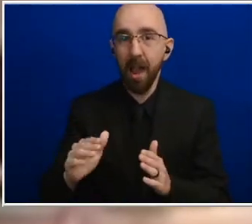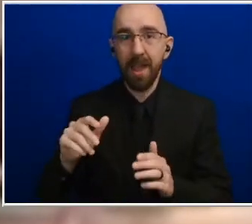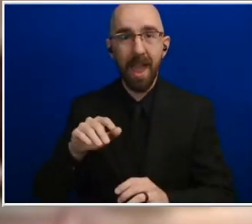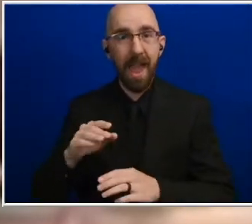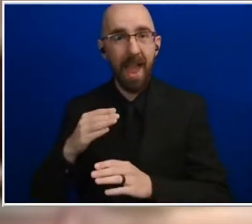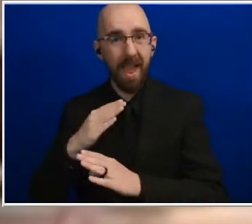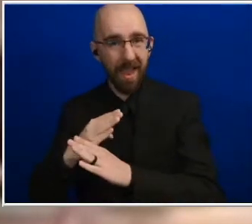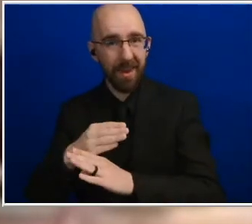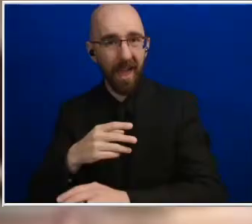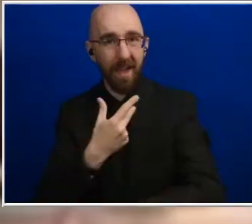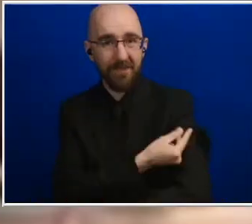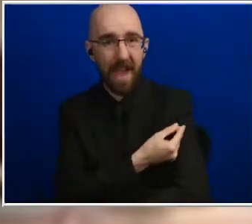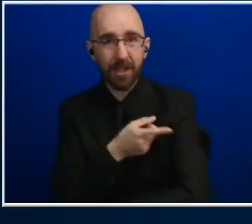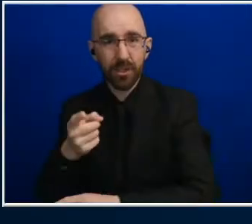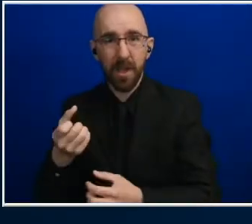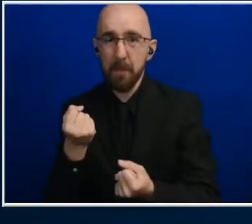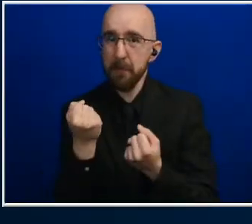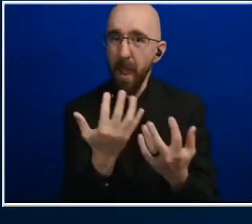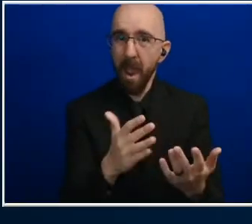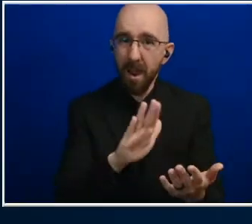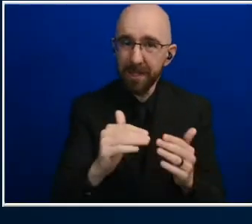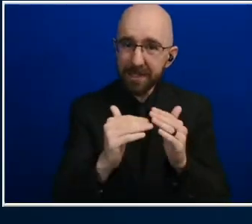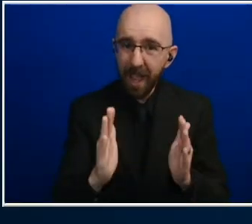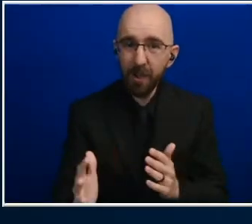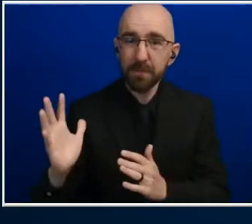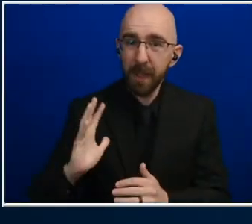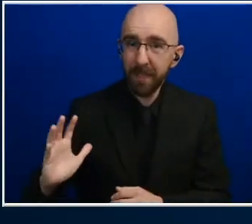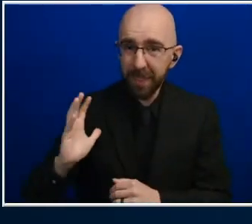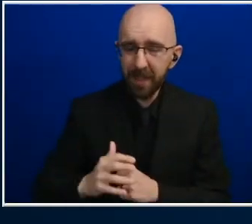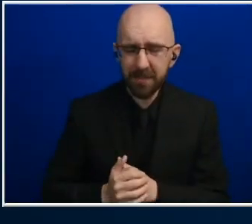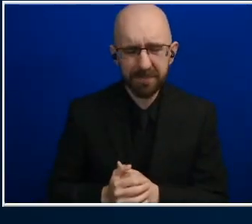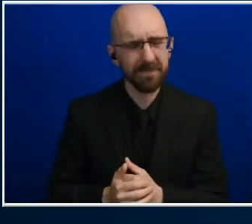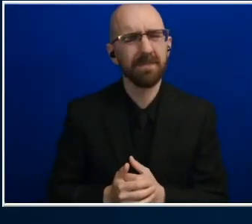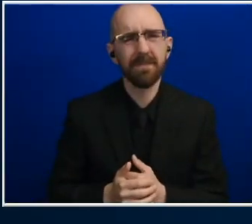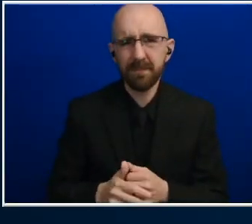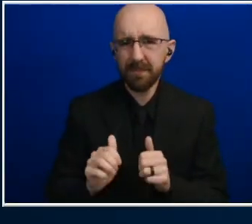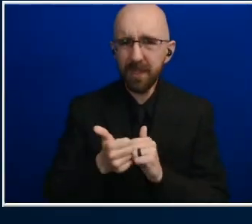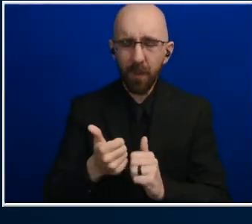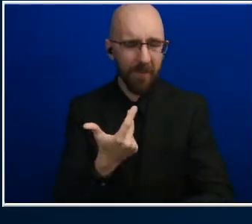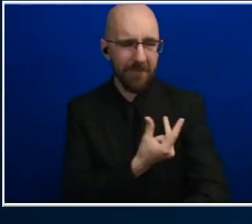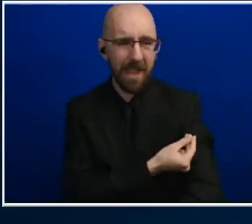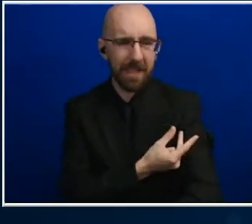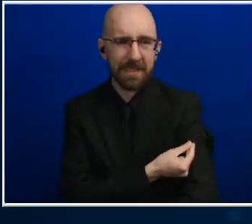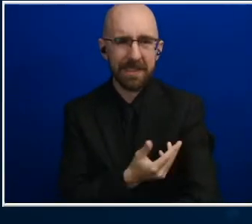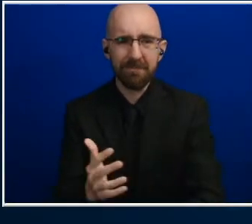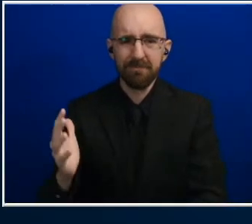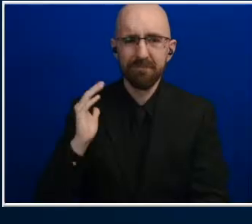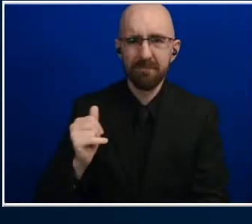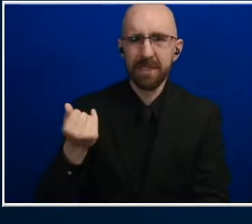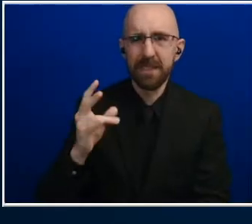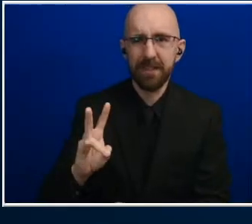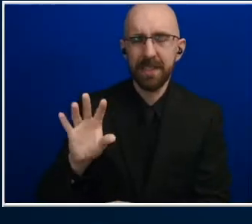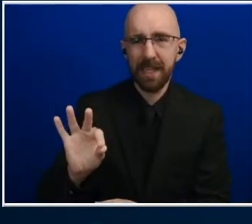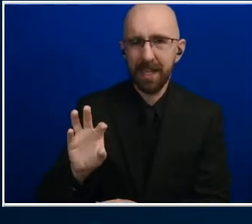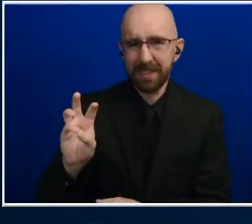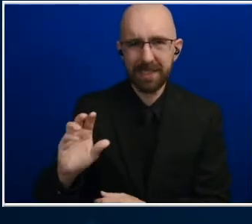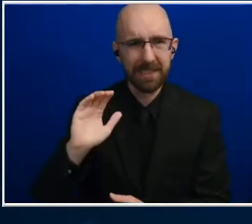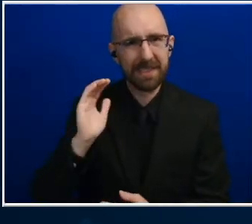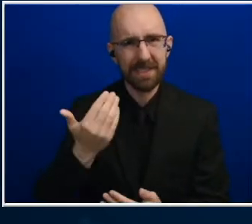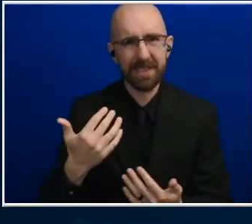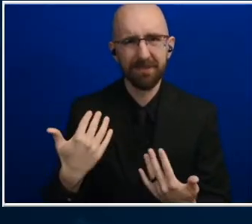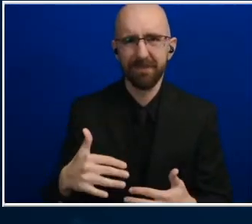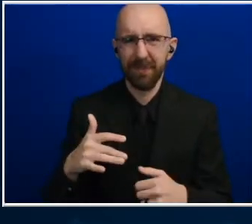back then. Oh, gosh. So how did we have a vaccine back around 1796? That just seems so darn early. Did they even